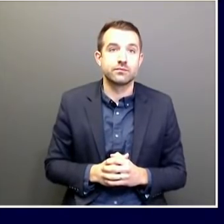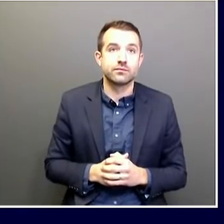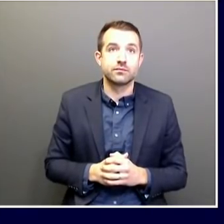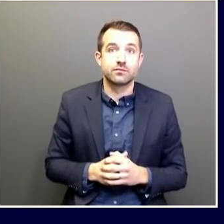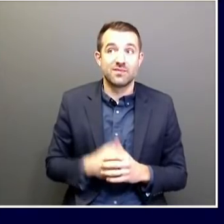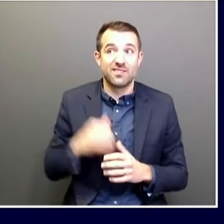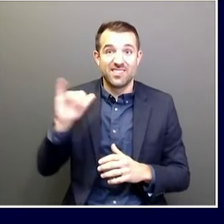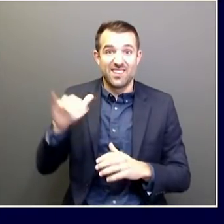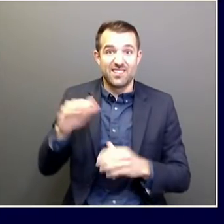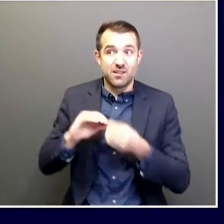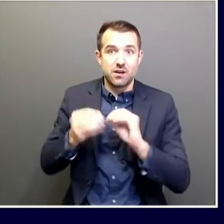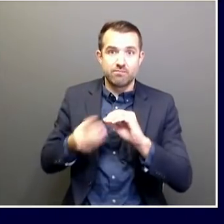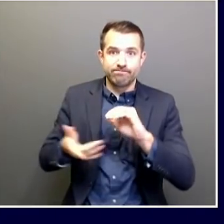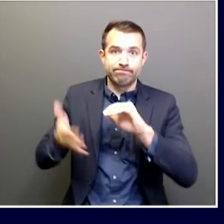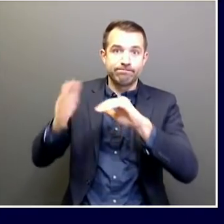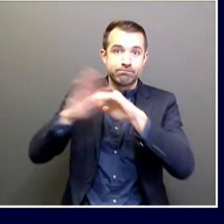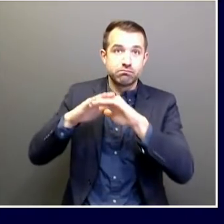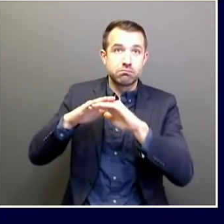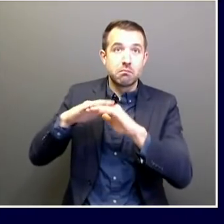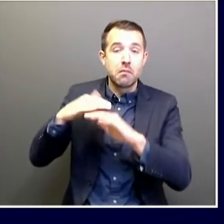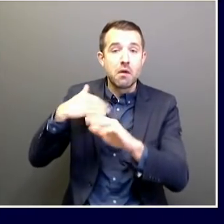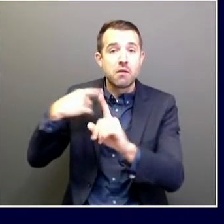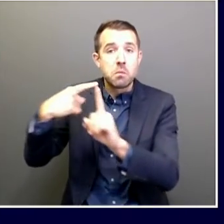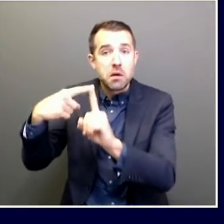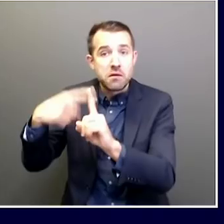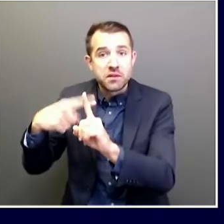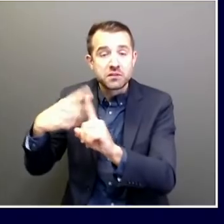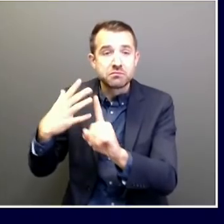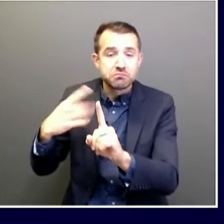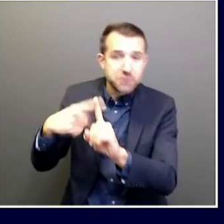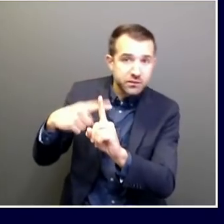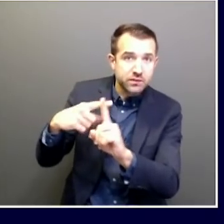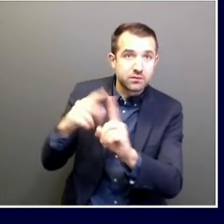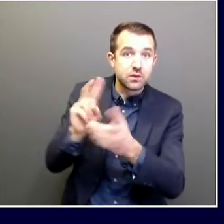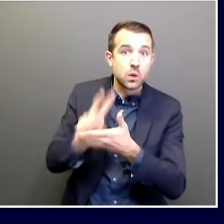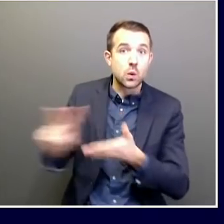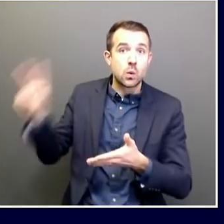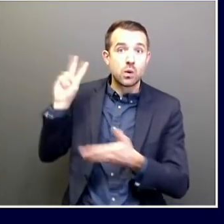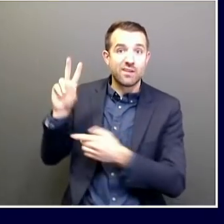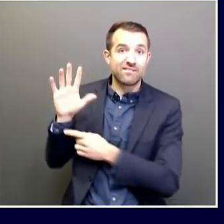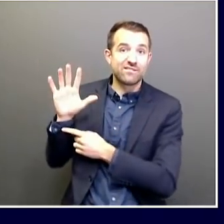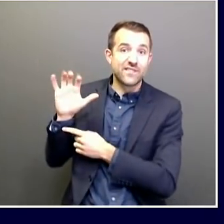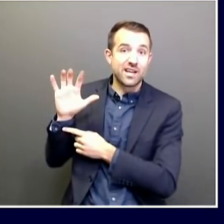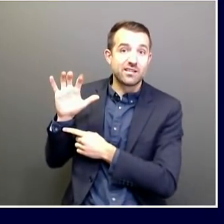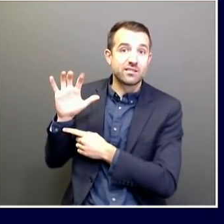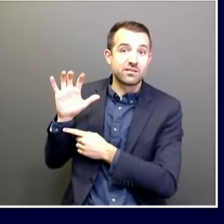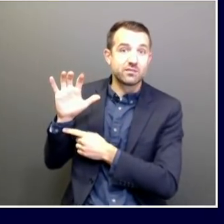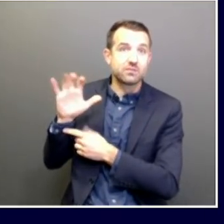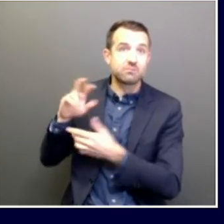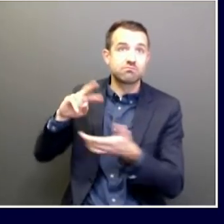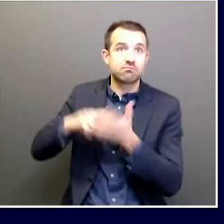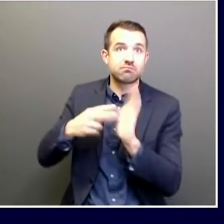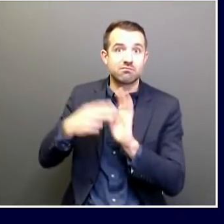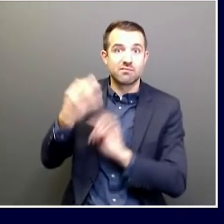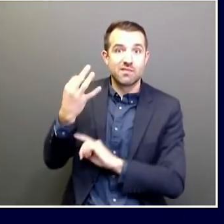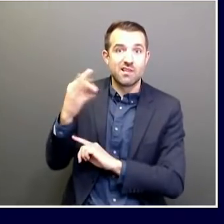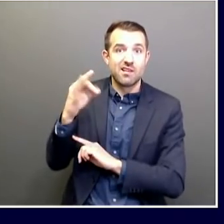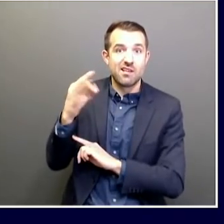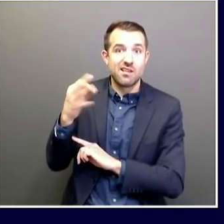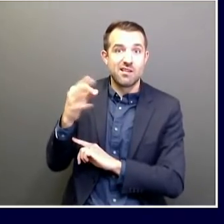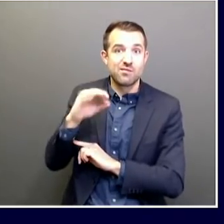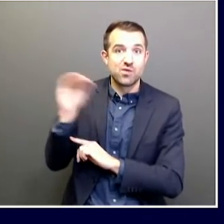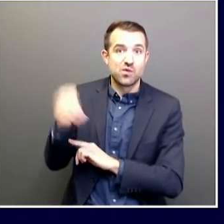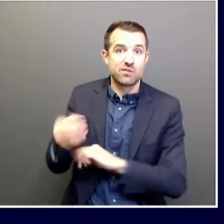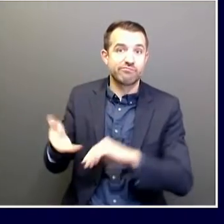good way. 2 weeks ago, the volume was 500. So we've seen a 19% increase in our PCR